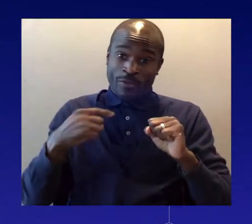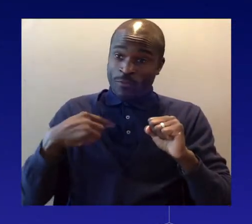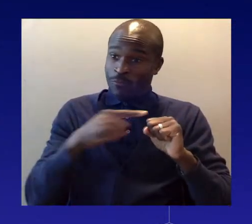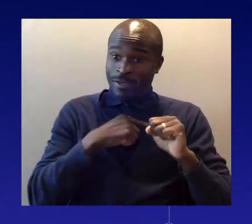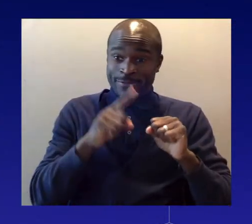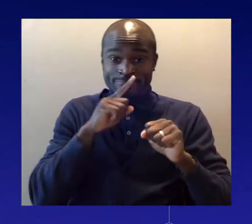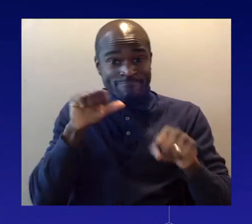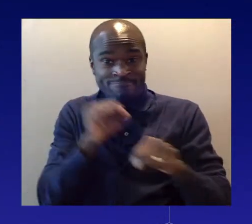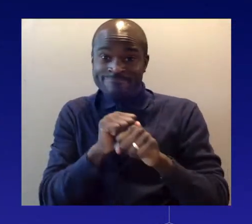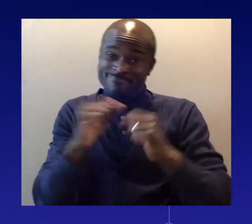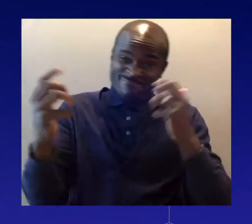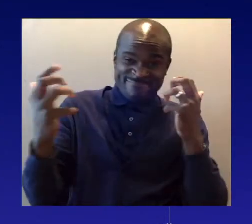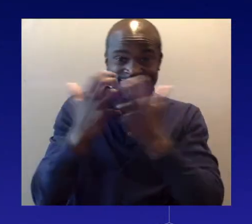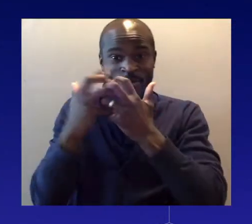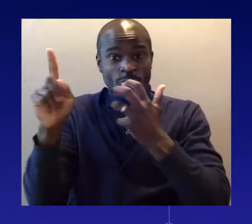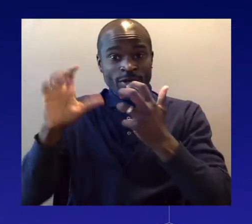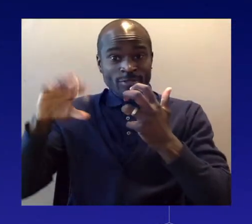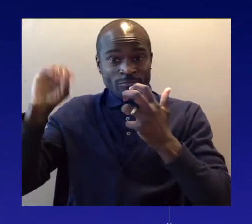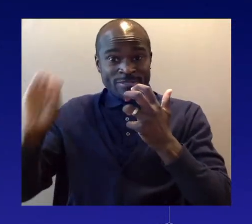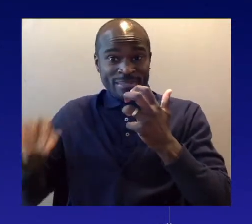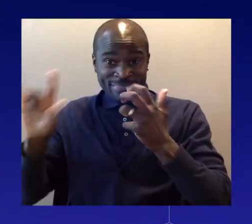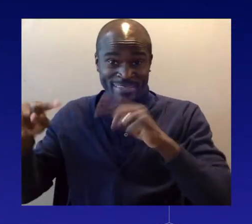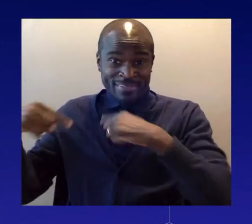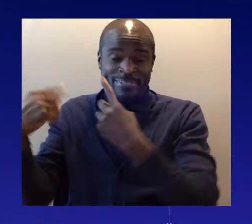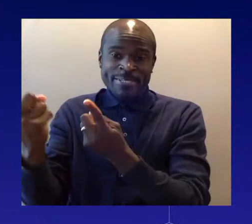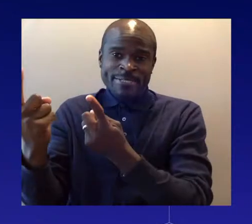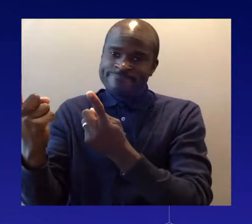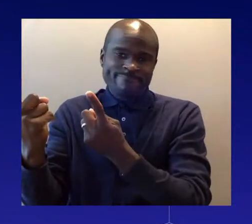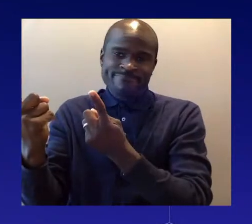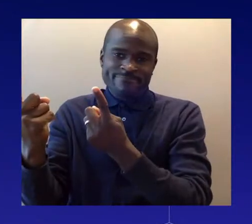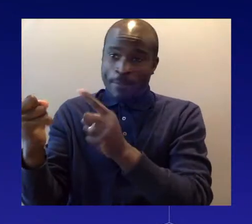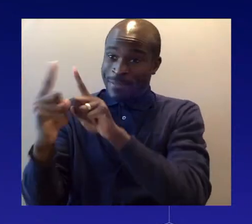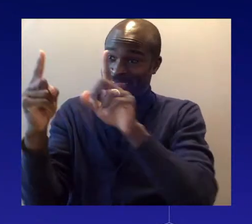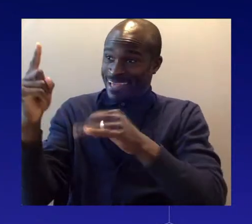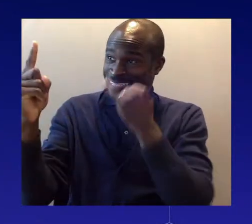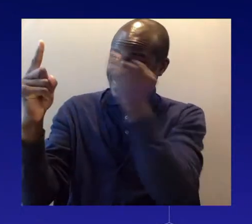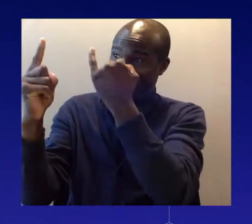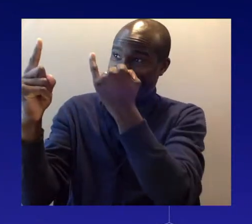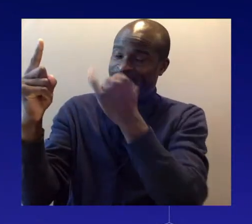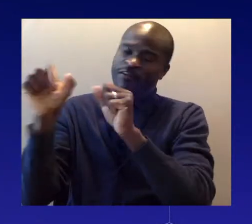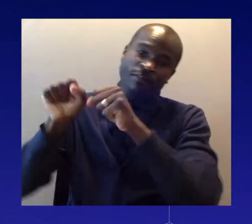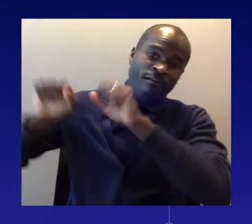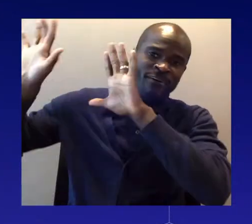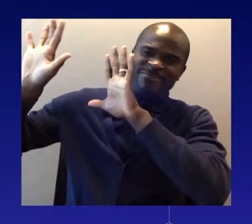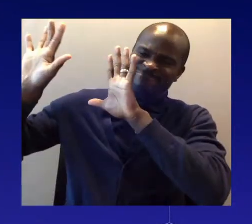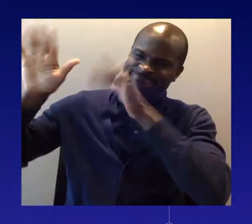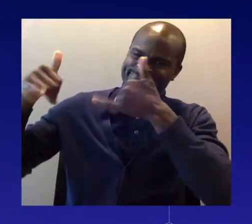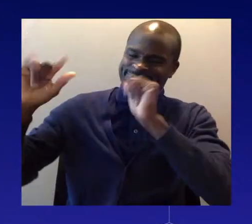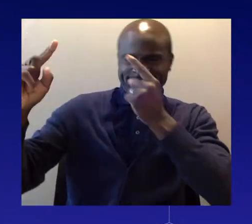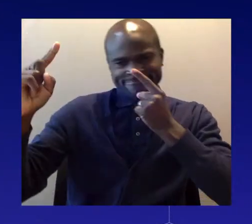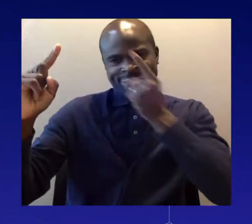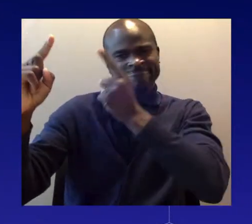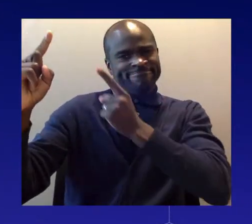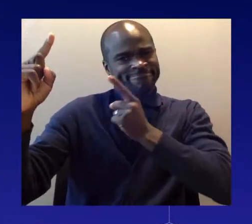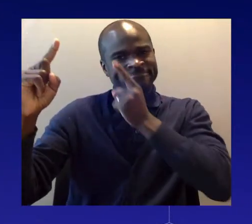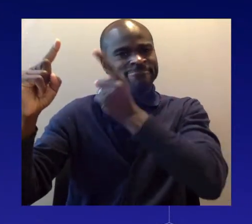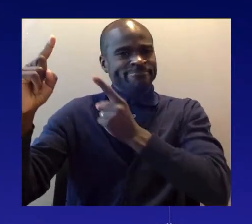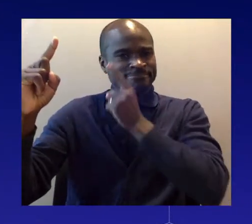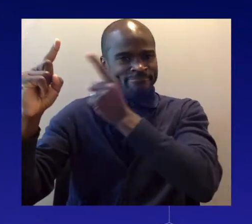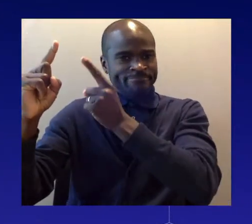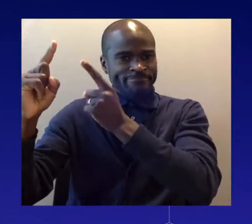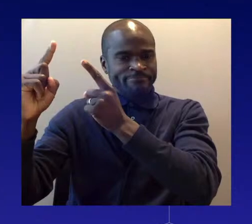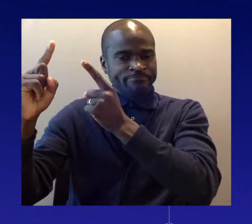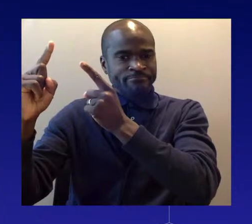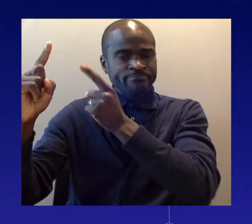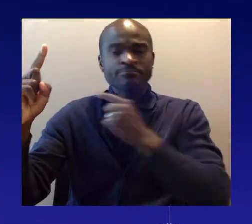will not walk away from it now. Everyone here knows that health outcomes in America are simply unacceptable for the